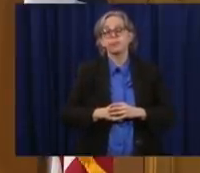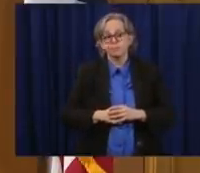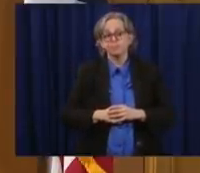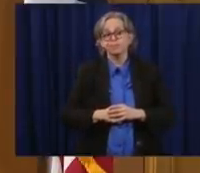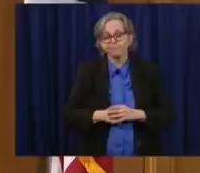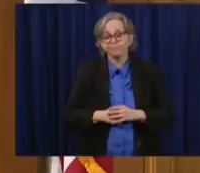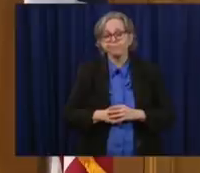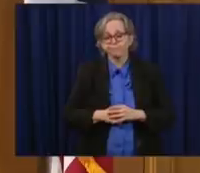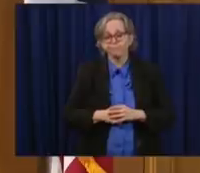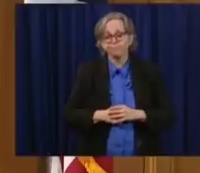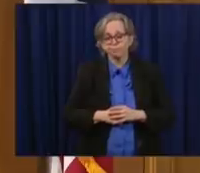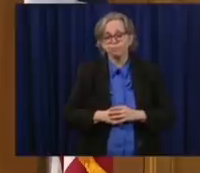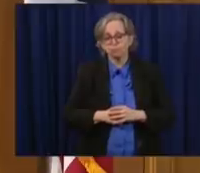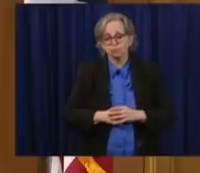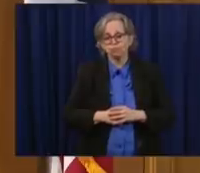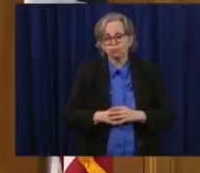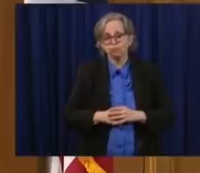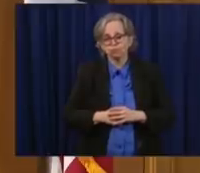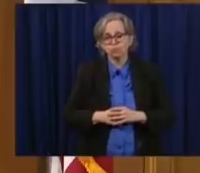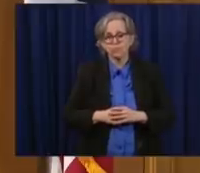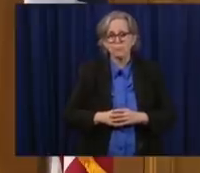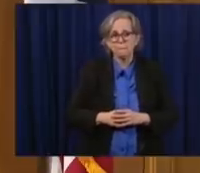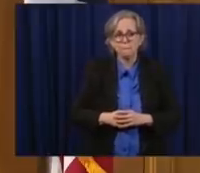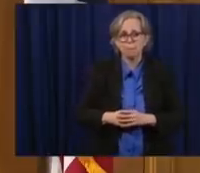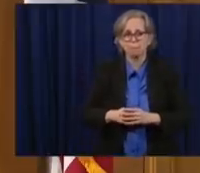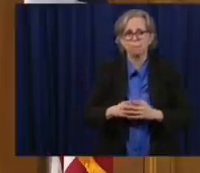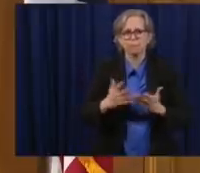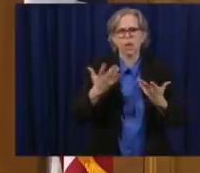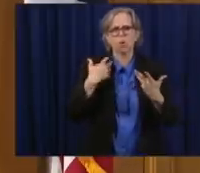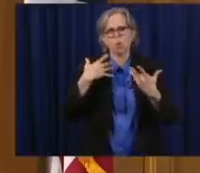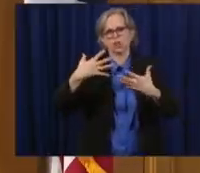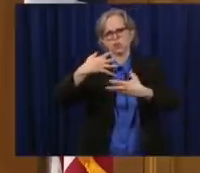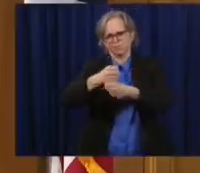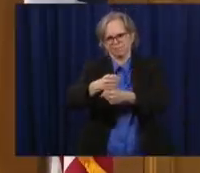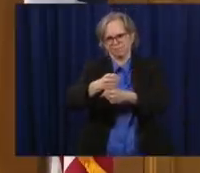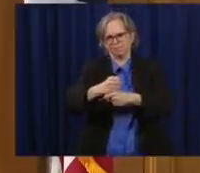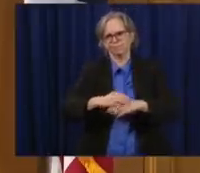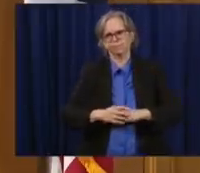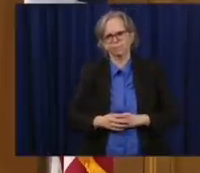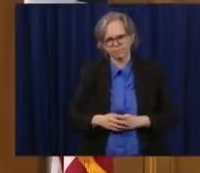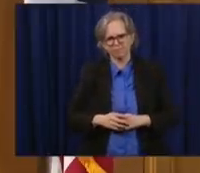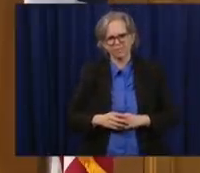Let me conclude with, we had questions about